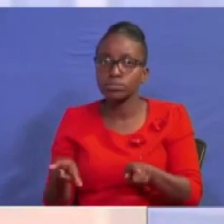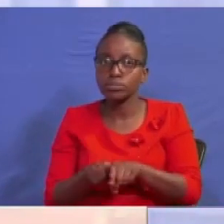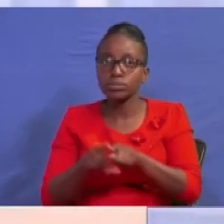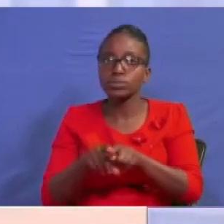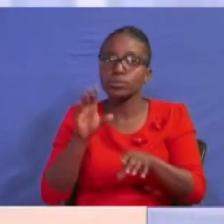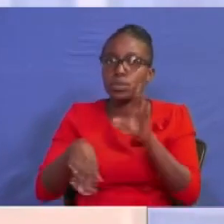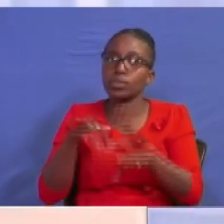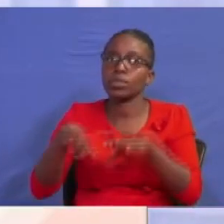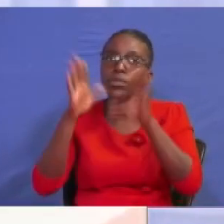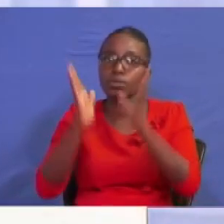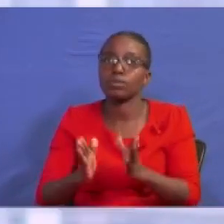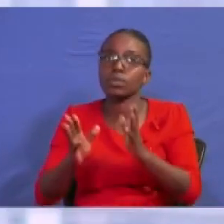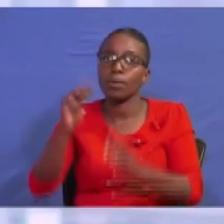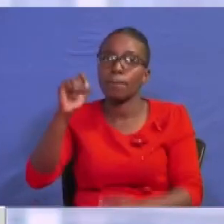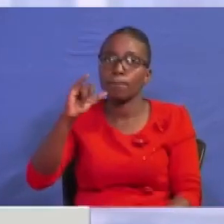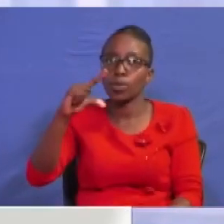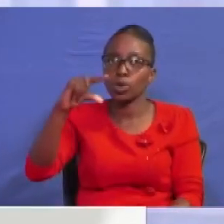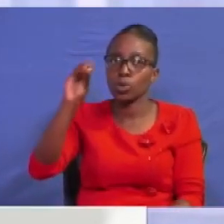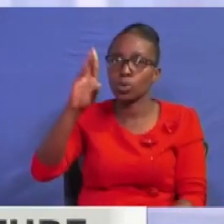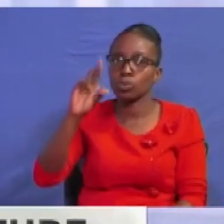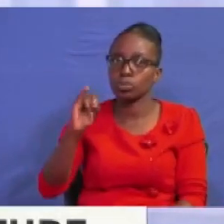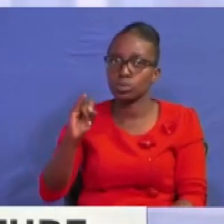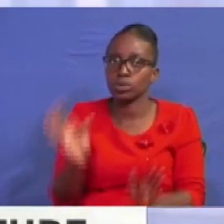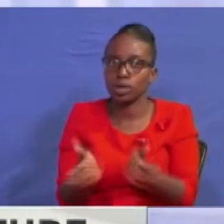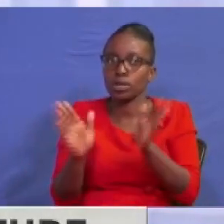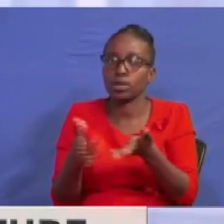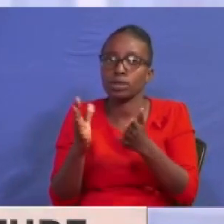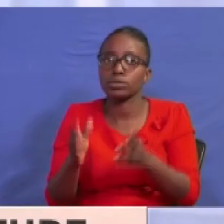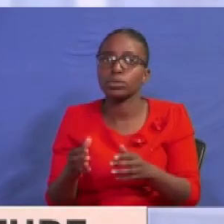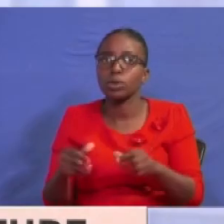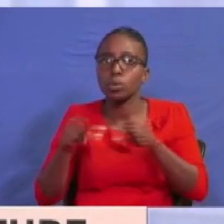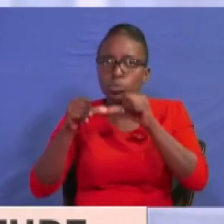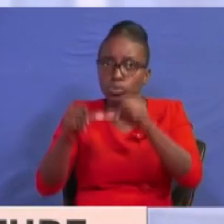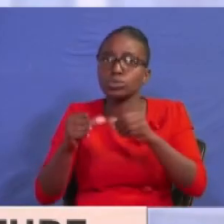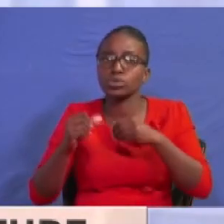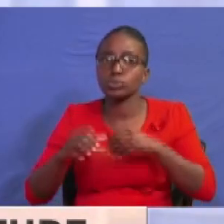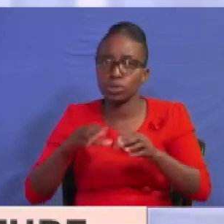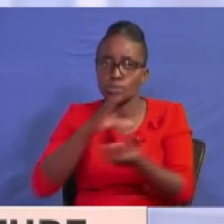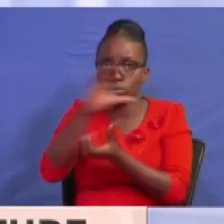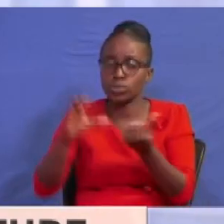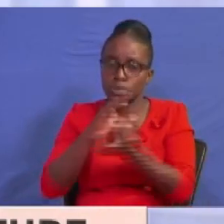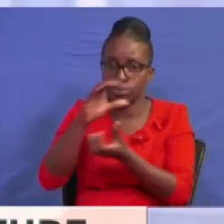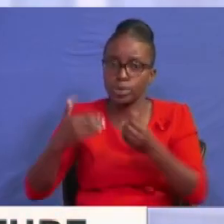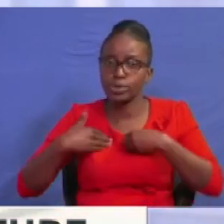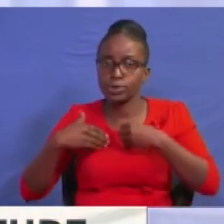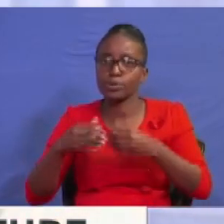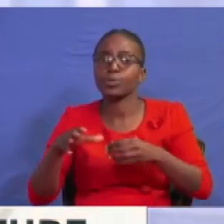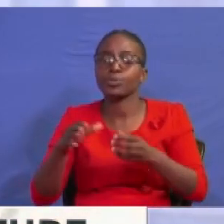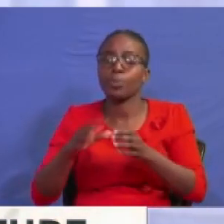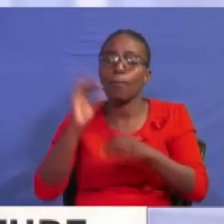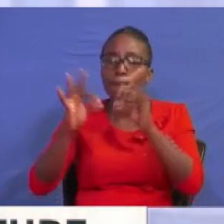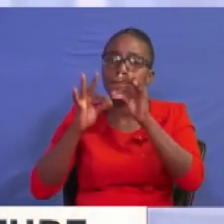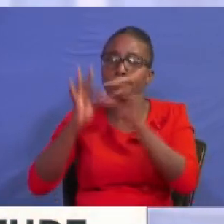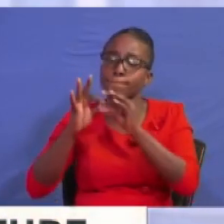farmers in Migori have been encouraged to embrace climate smart agriculture to ensure food